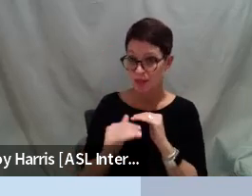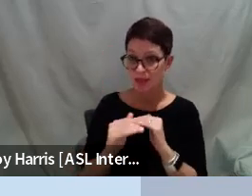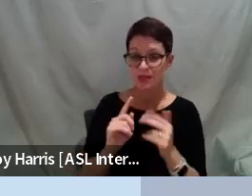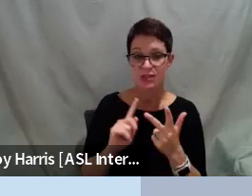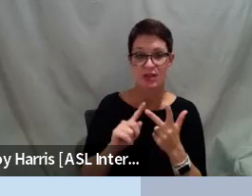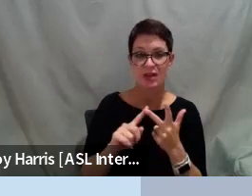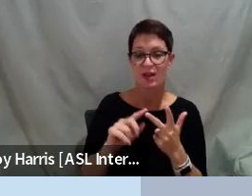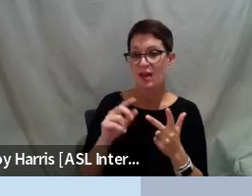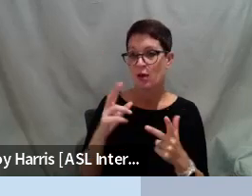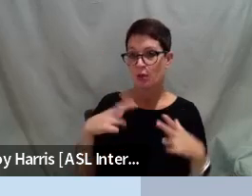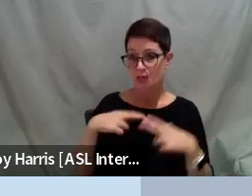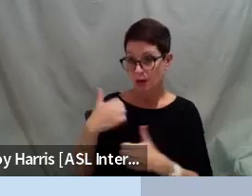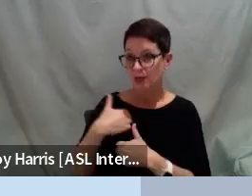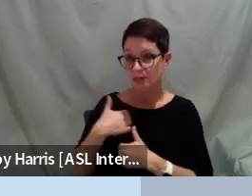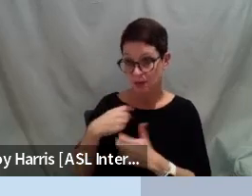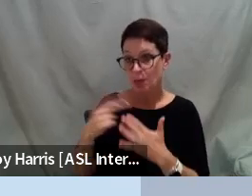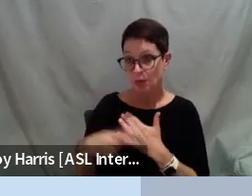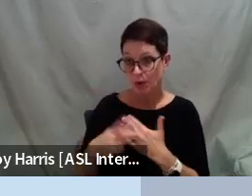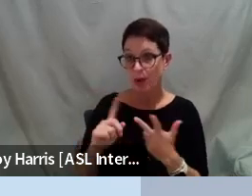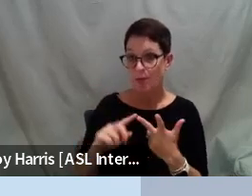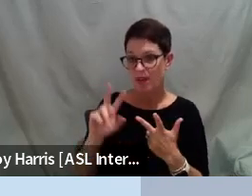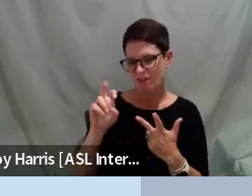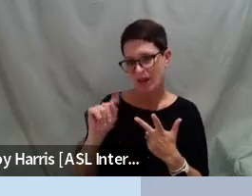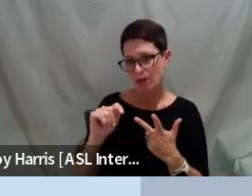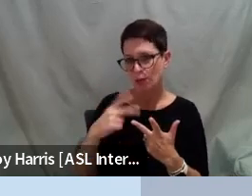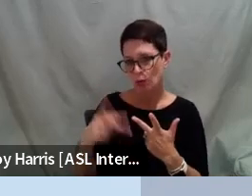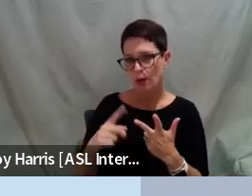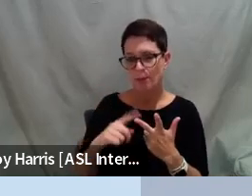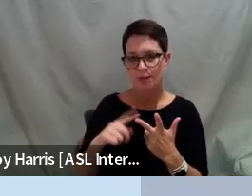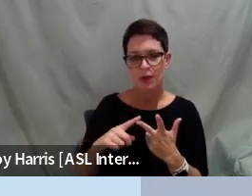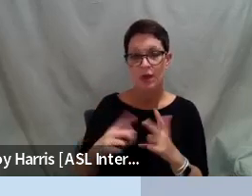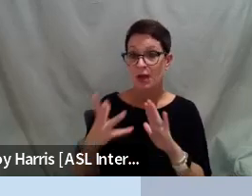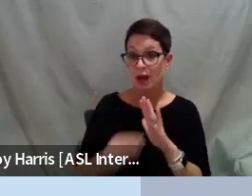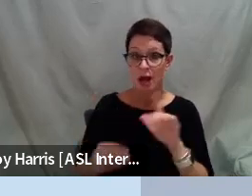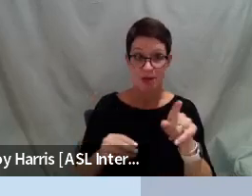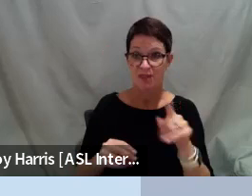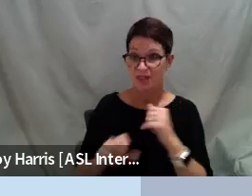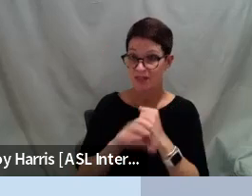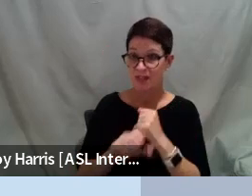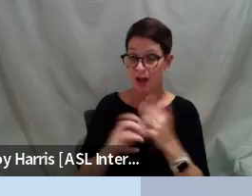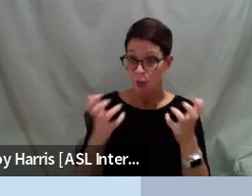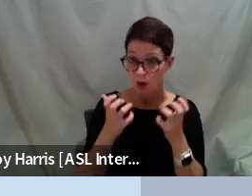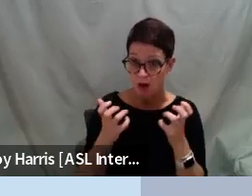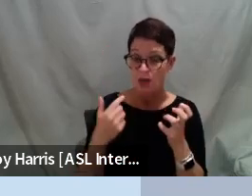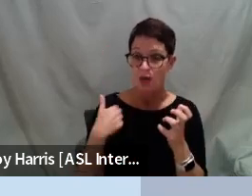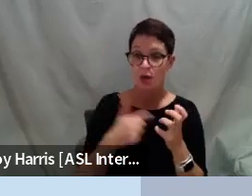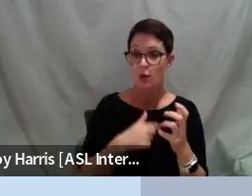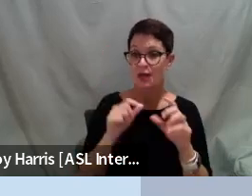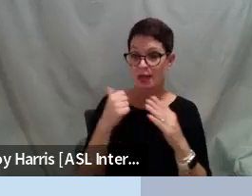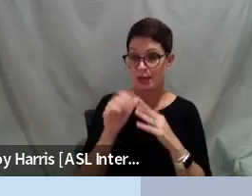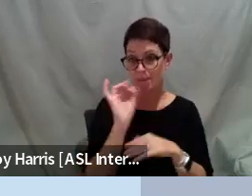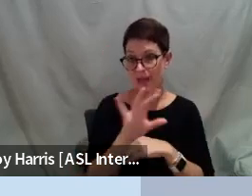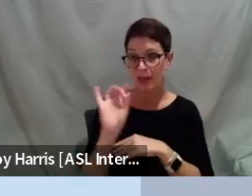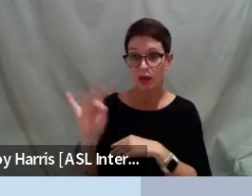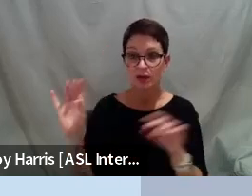and veterans program. If you would like a copy of this flyer, we are able to mail you them,